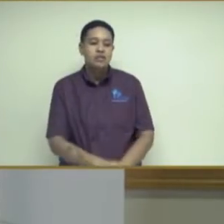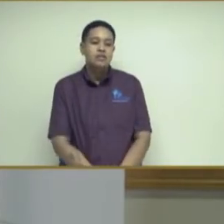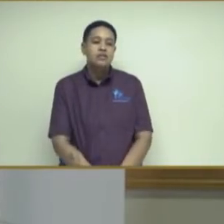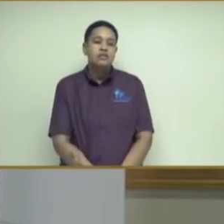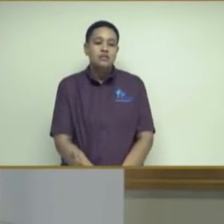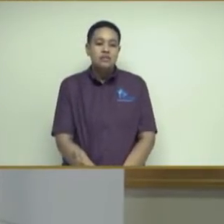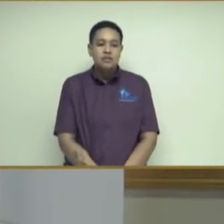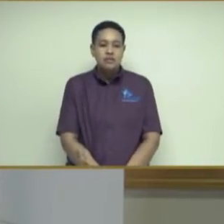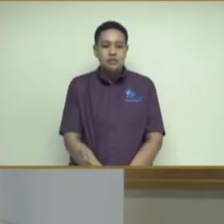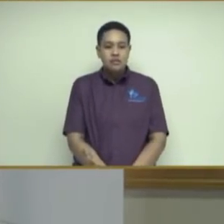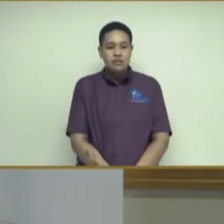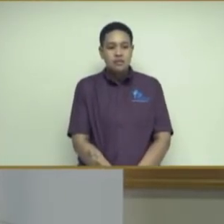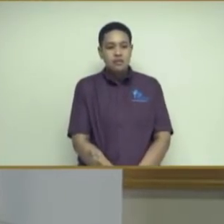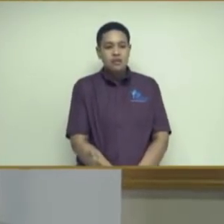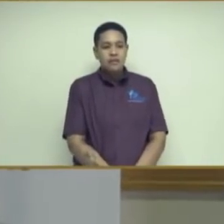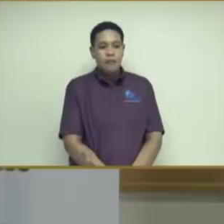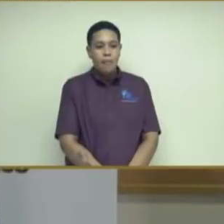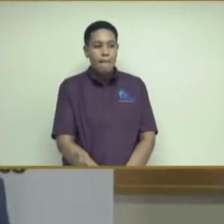TCI. Okay.